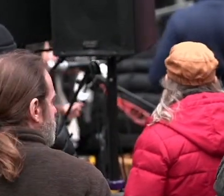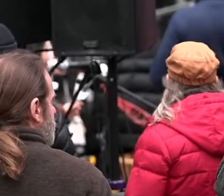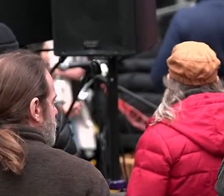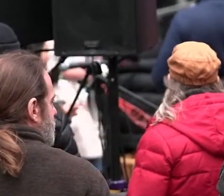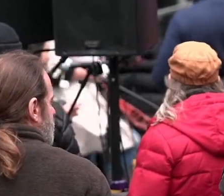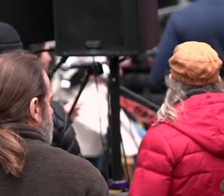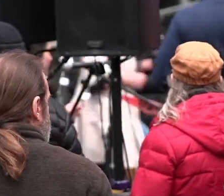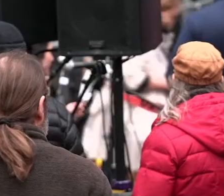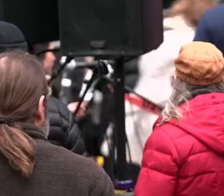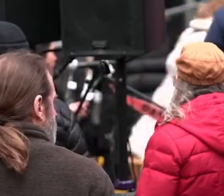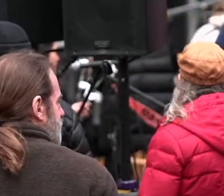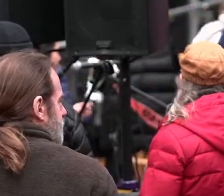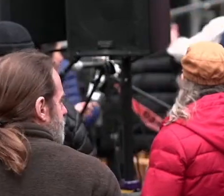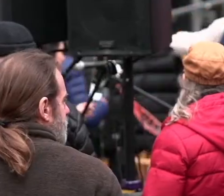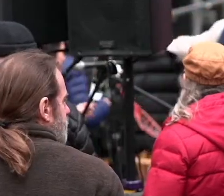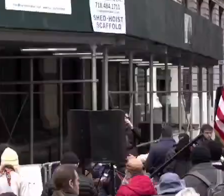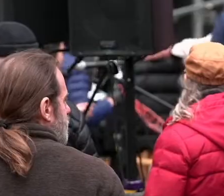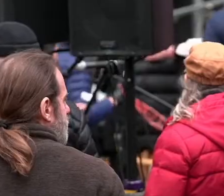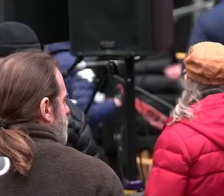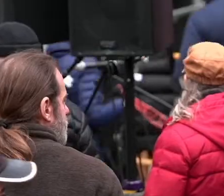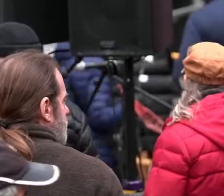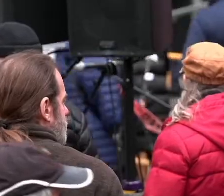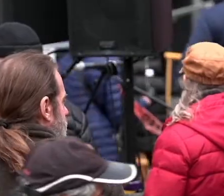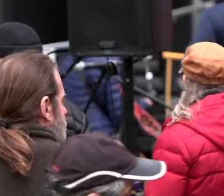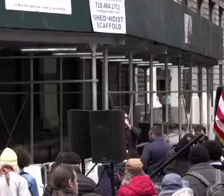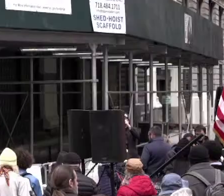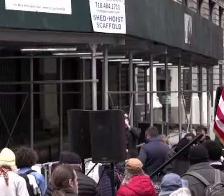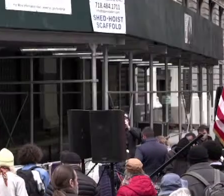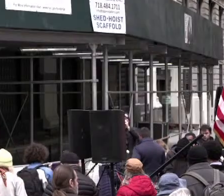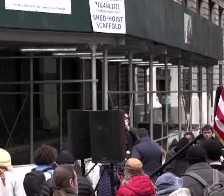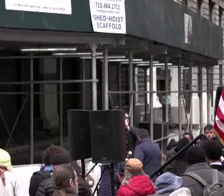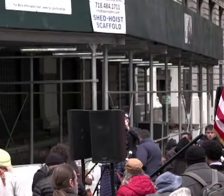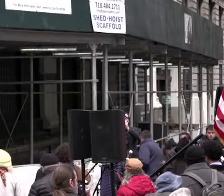Anna Ciminello, age 36.